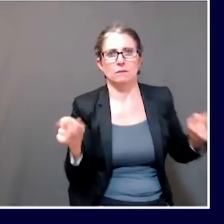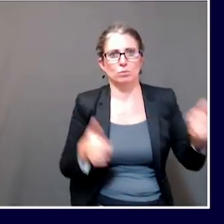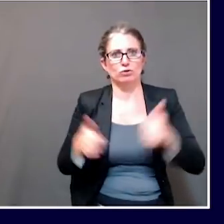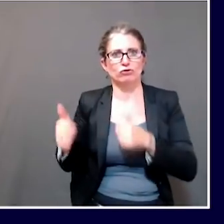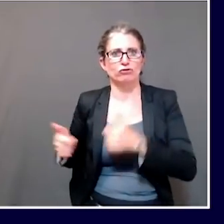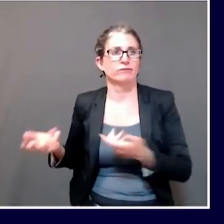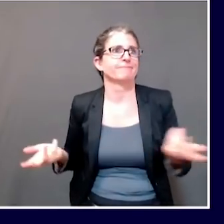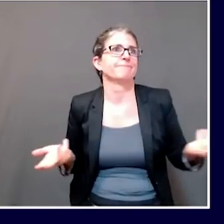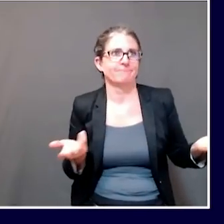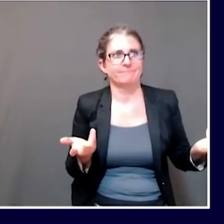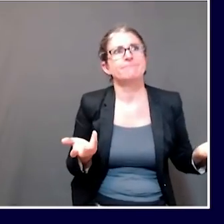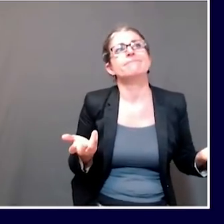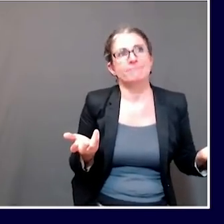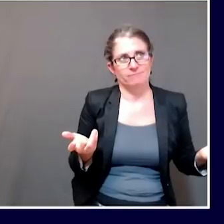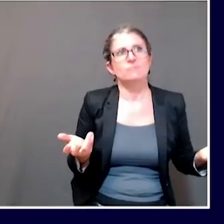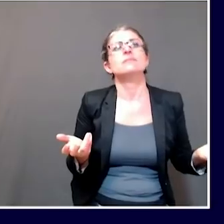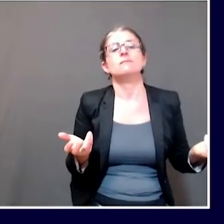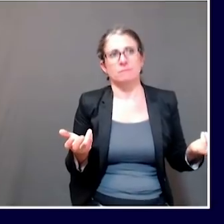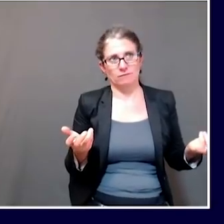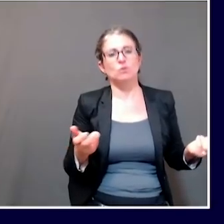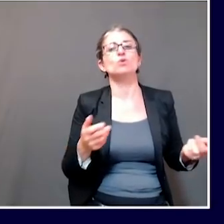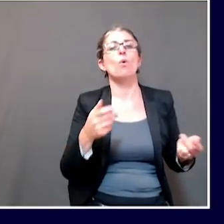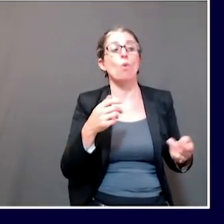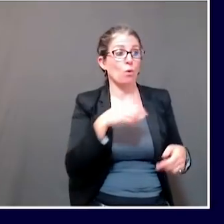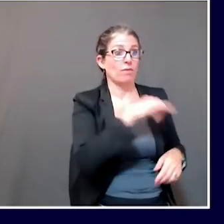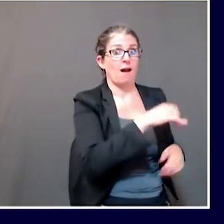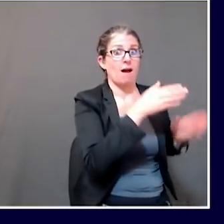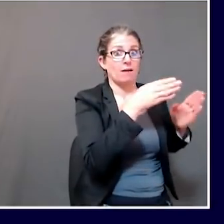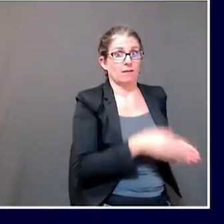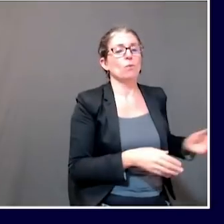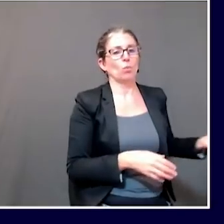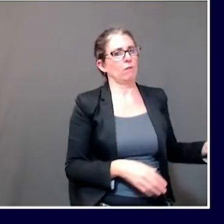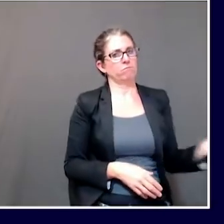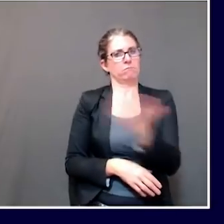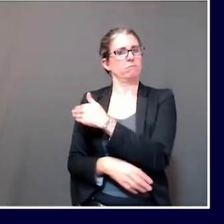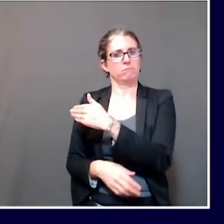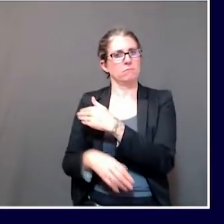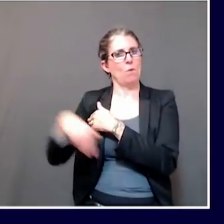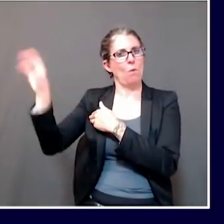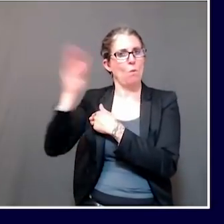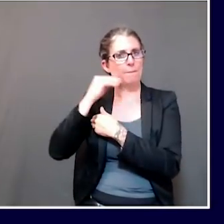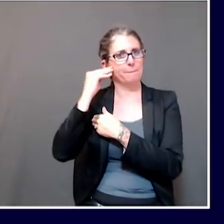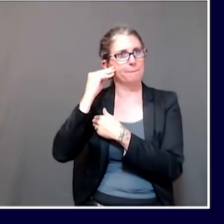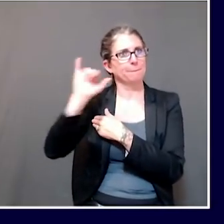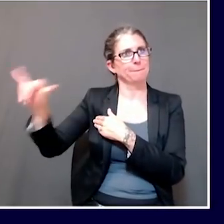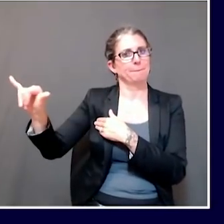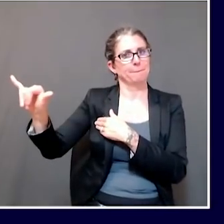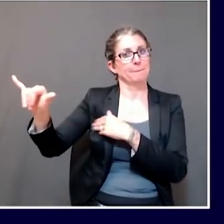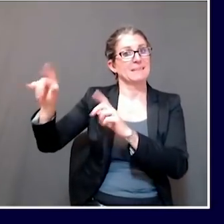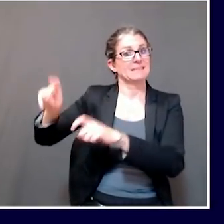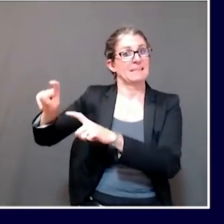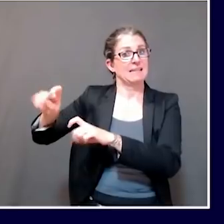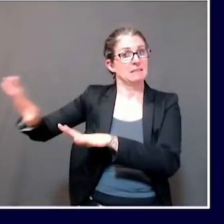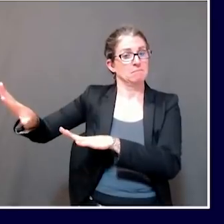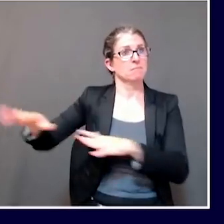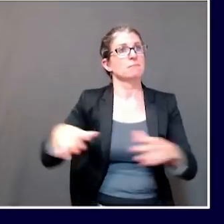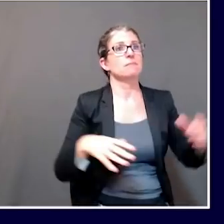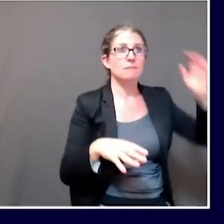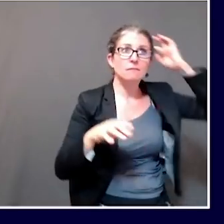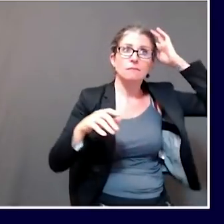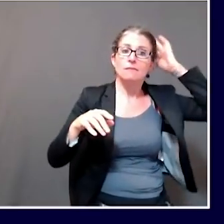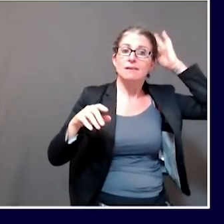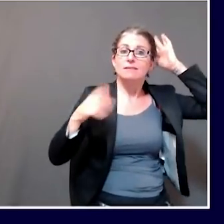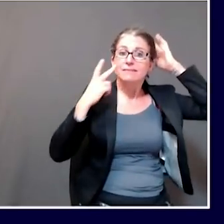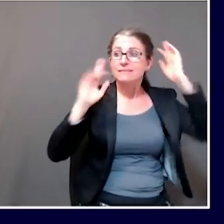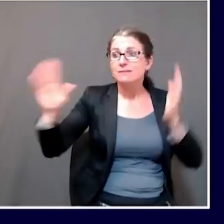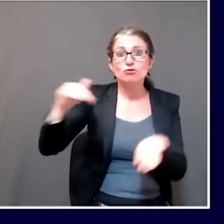isolated, removed from the school setting, and provided testing, usually in this case by the child's pediatrician or family doctor.